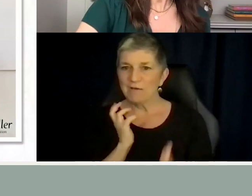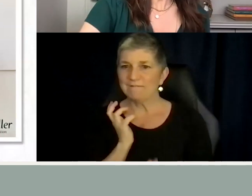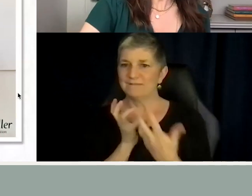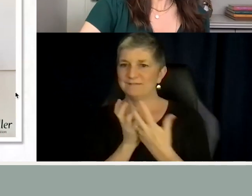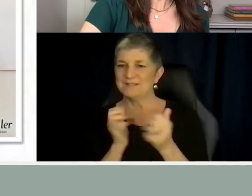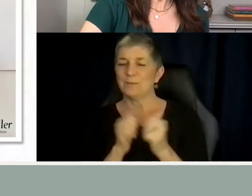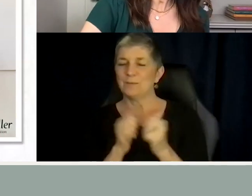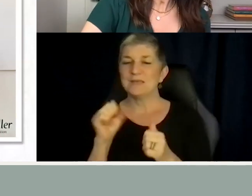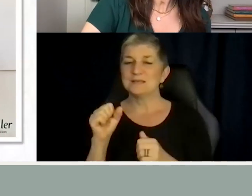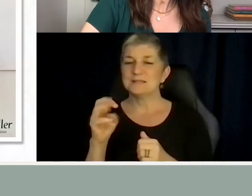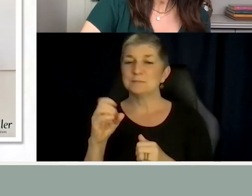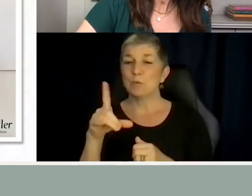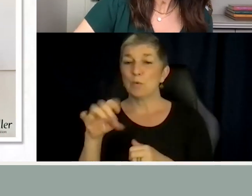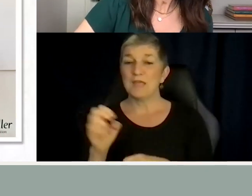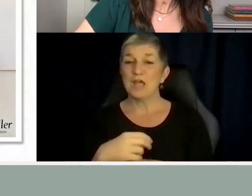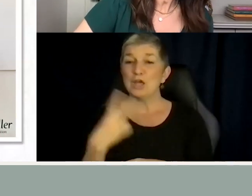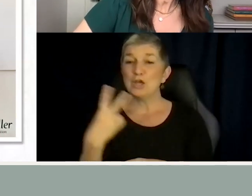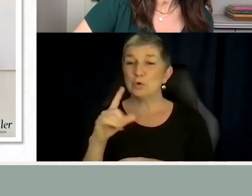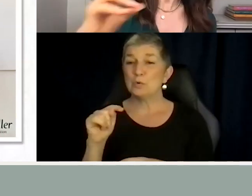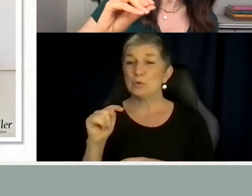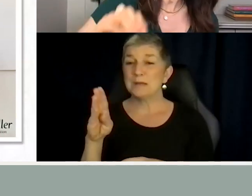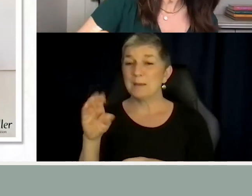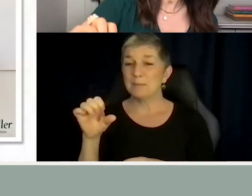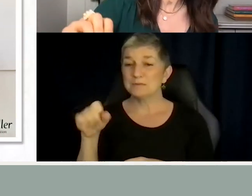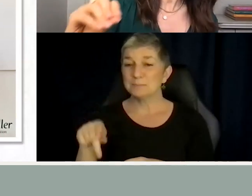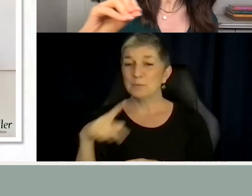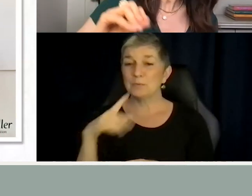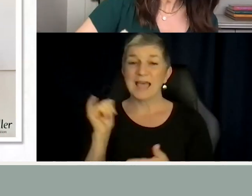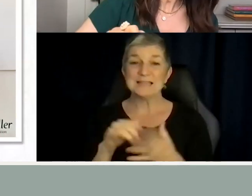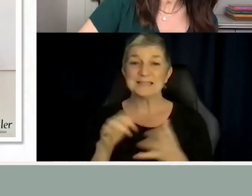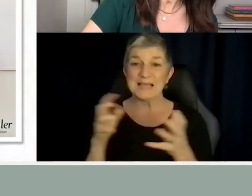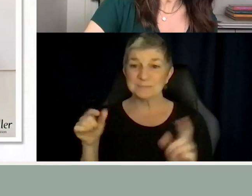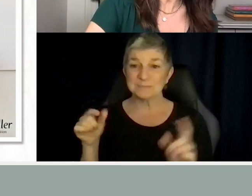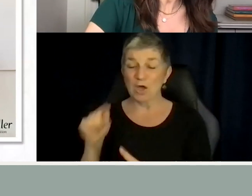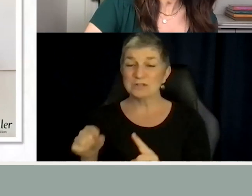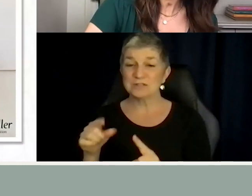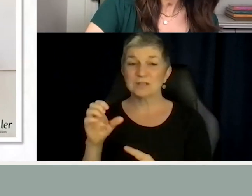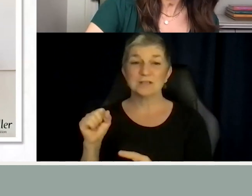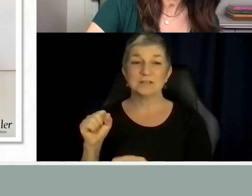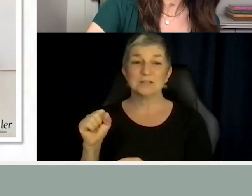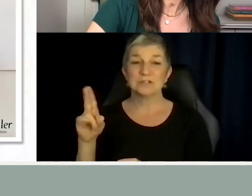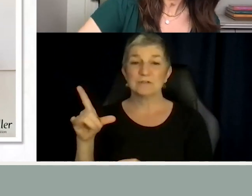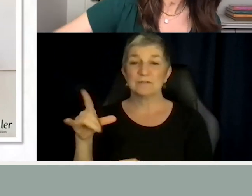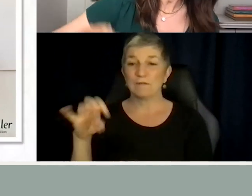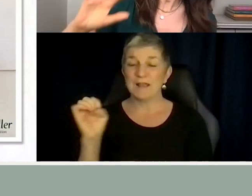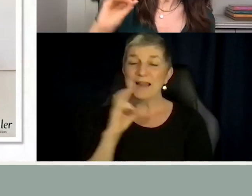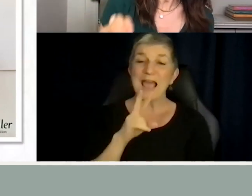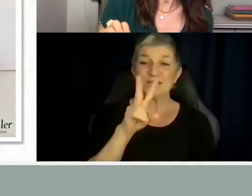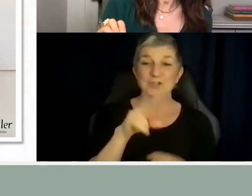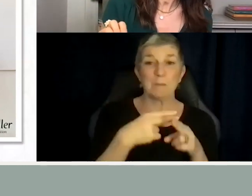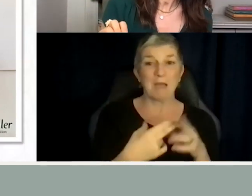smoothie, is that 2 tablespoons of broccoli sprouts has as much sulforaphane as 2 pounds of